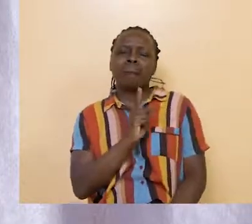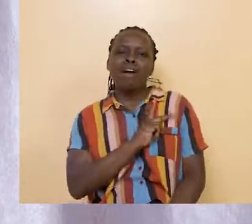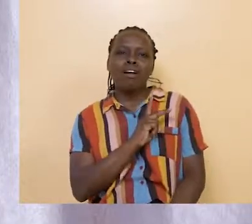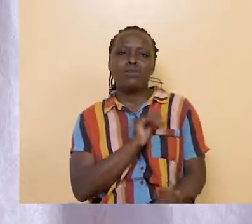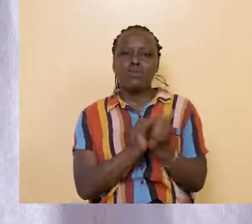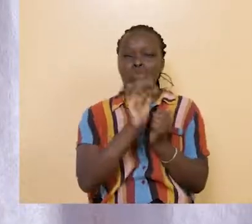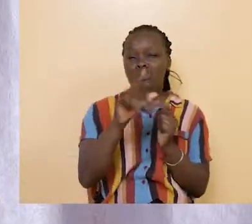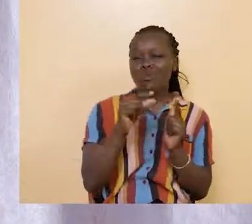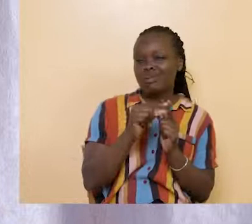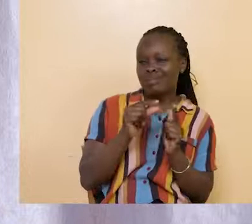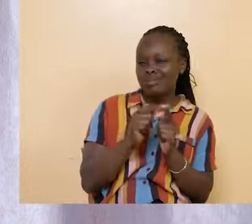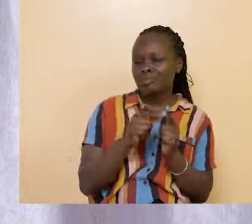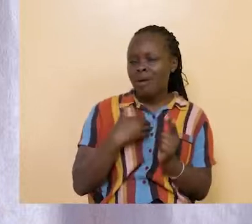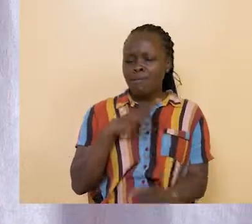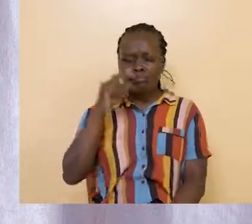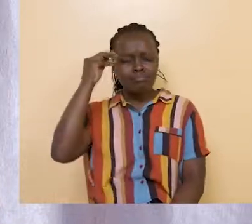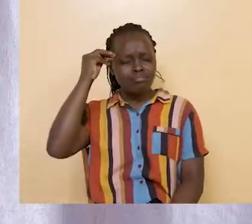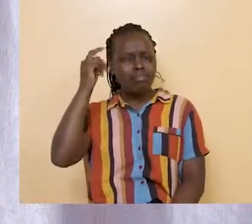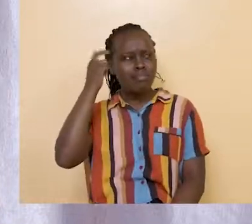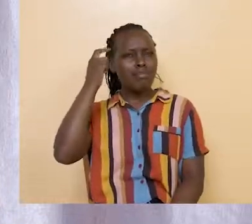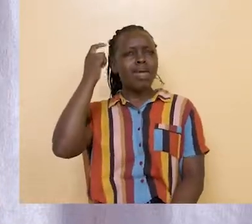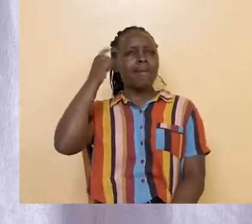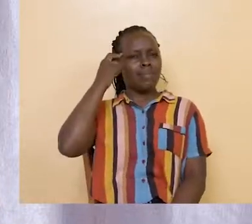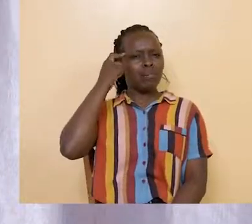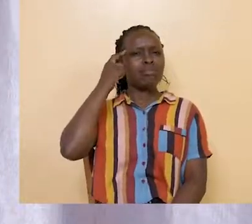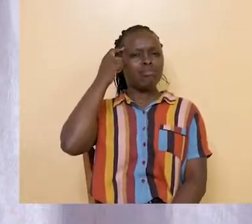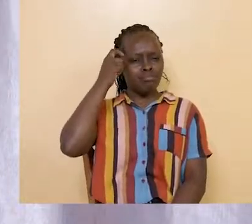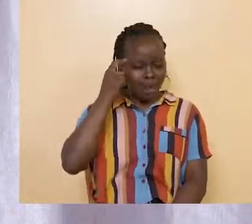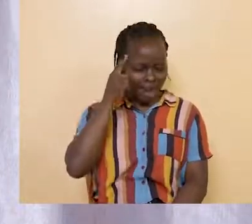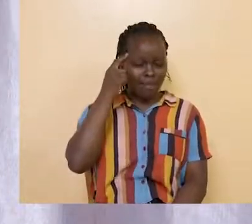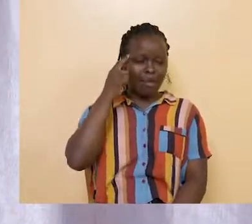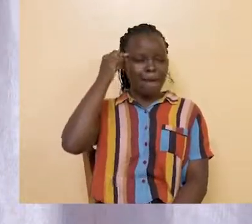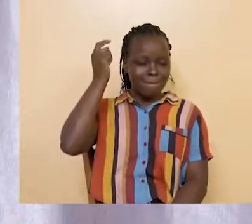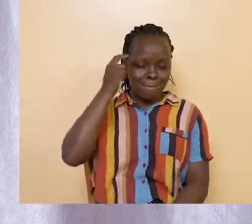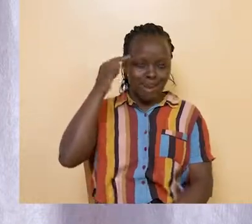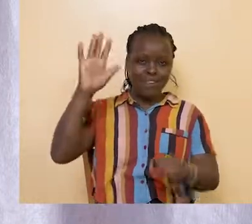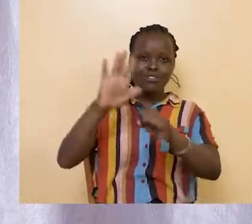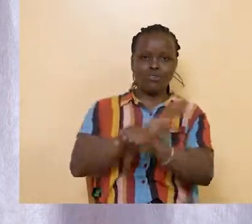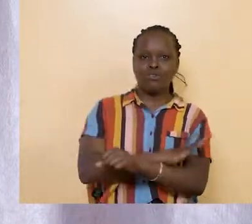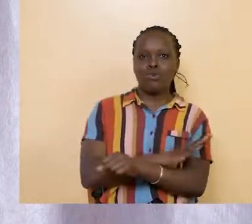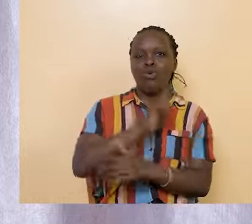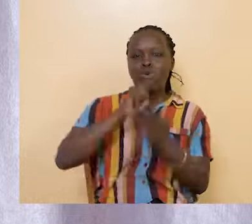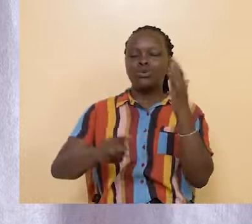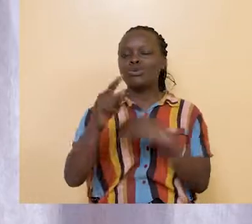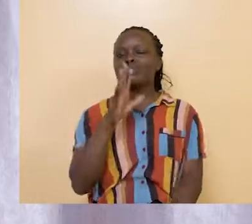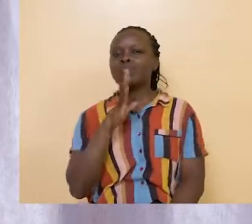as we ought to be, right? To be mindful. Mindfulness is a trend that's going on all around the